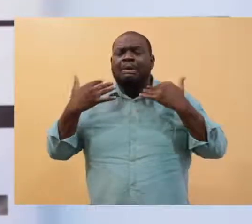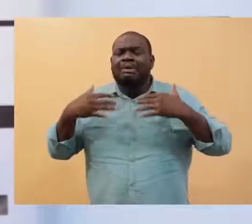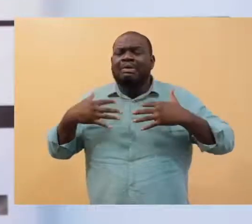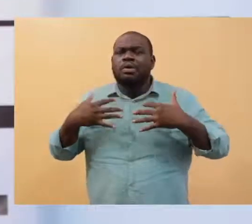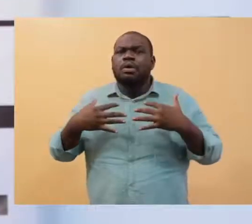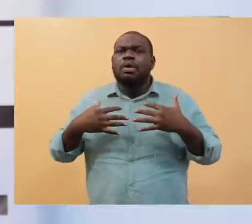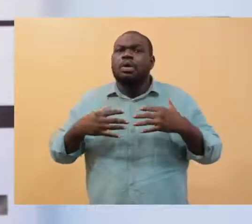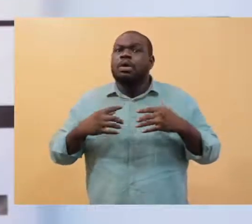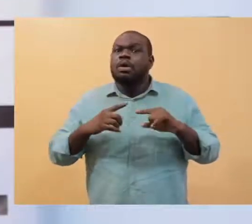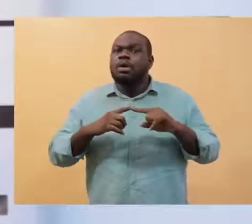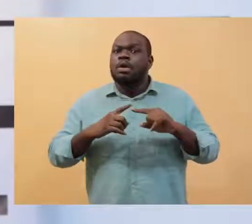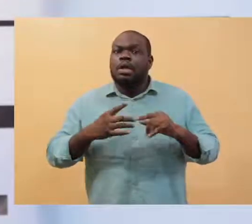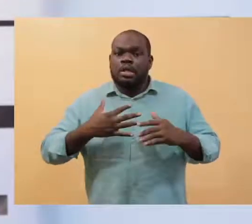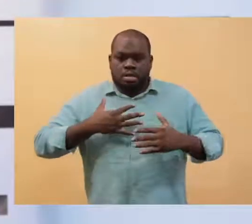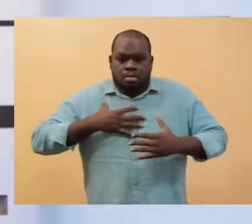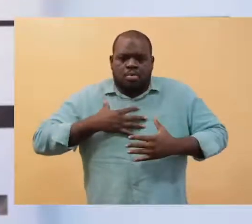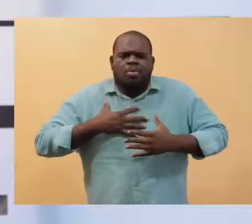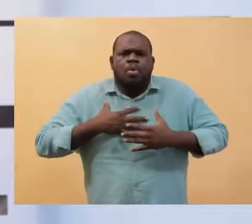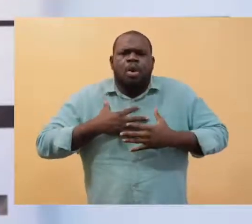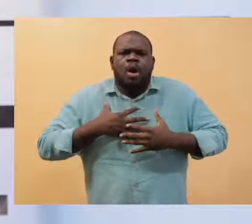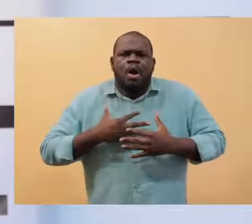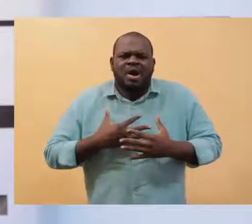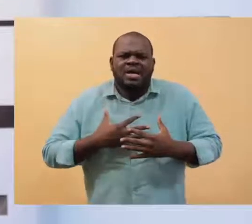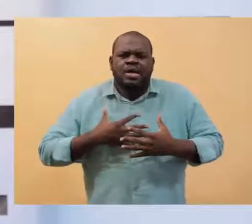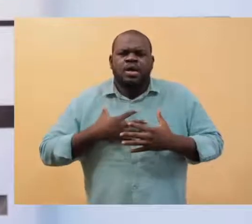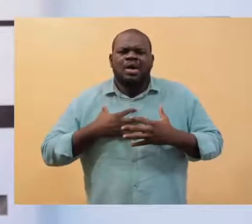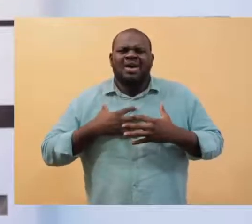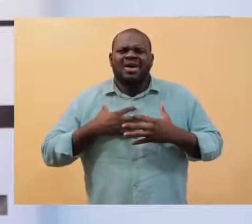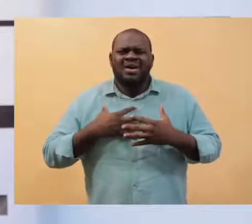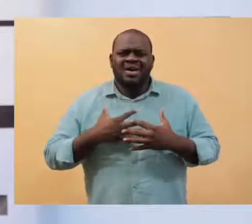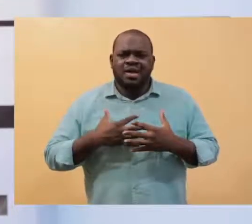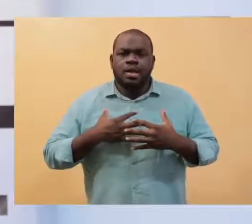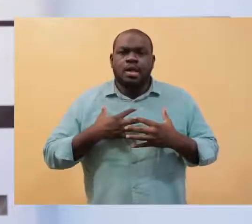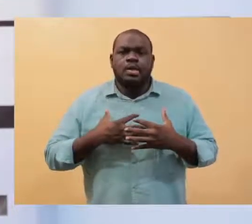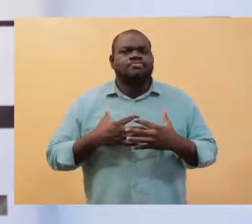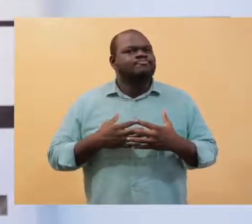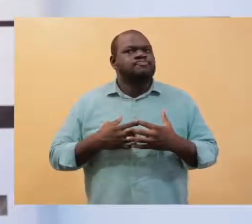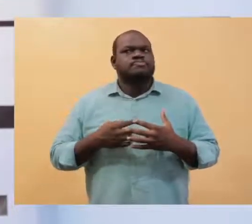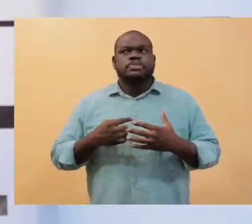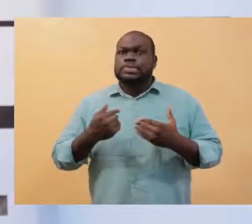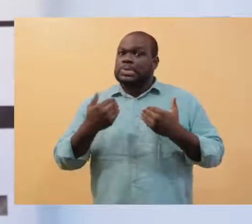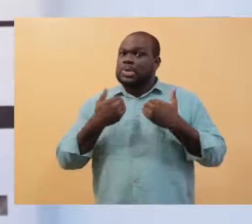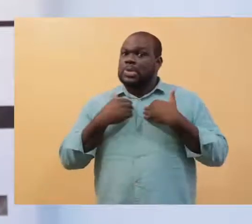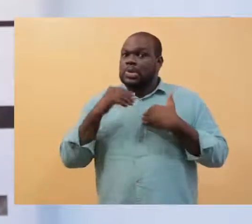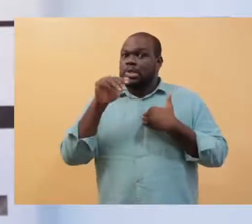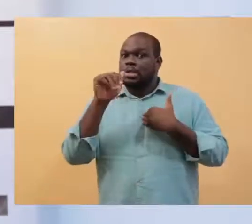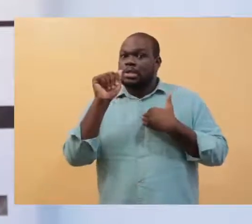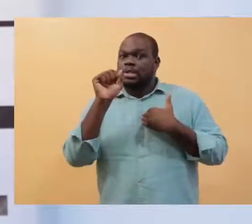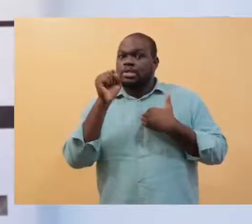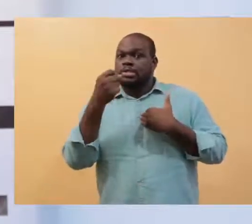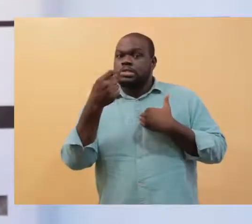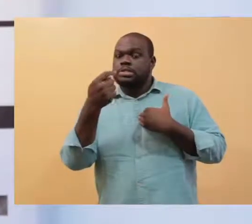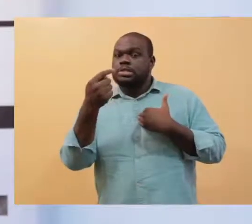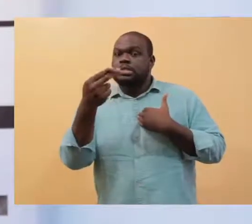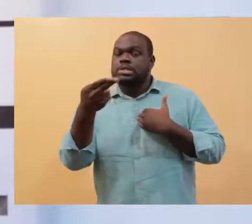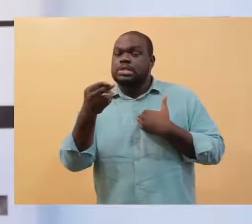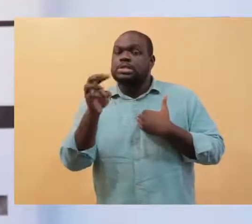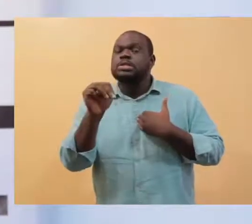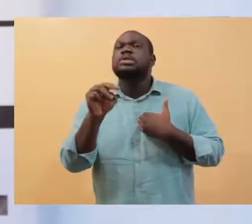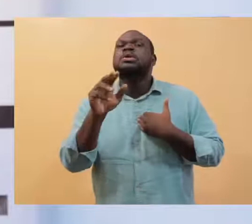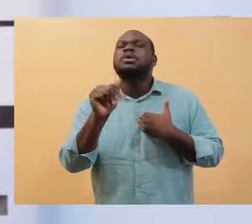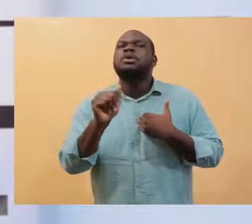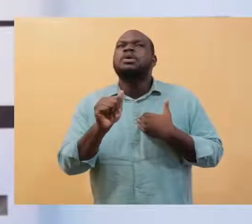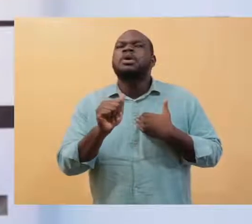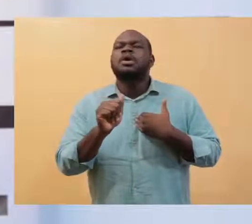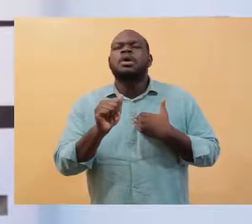breathing started to get more difficult. I'm asthmatic, and that really worried me, but I still thought